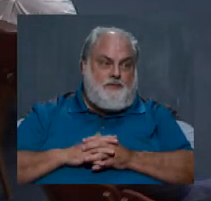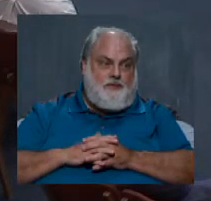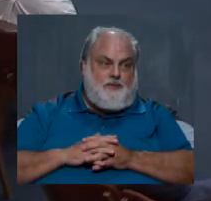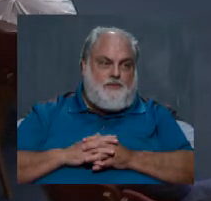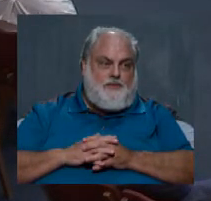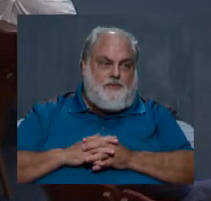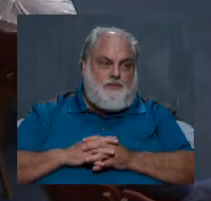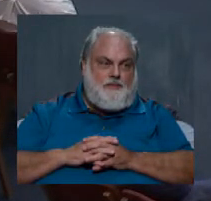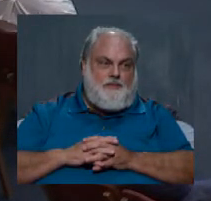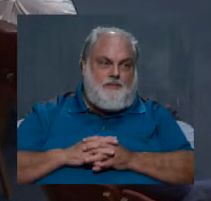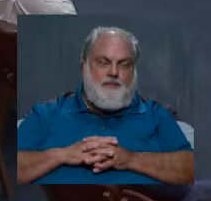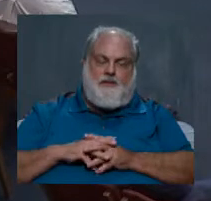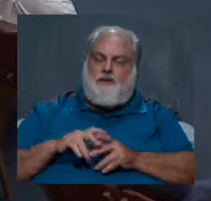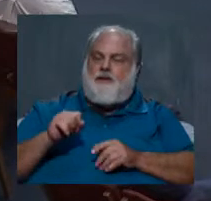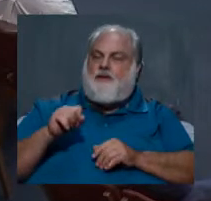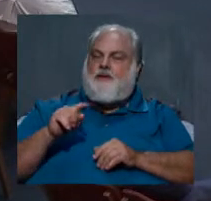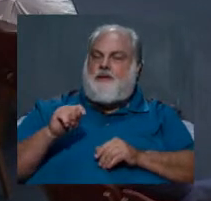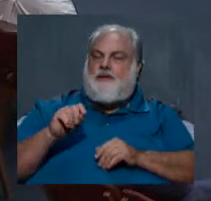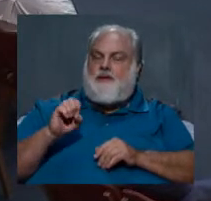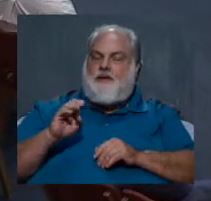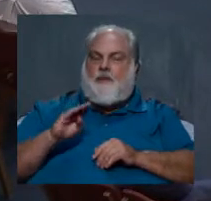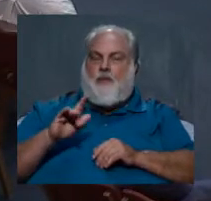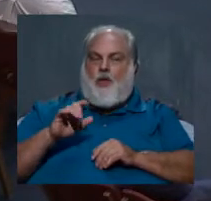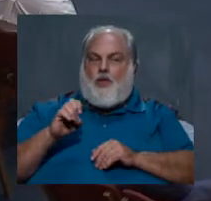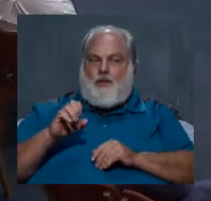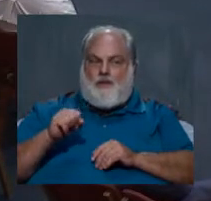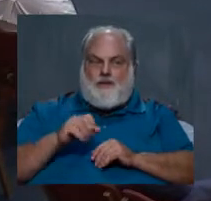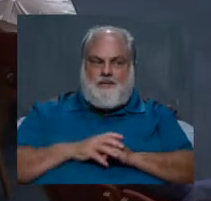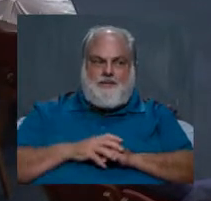Yes. Mr. Stebbins.